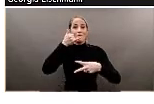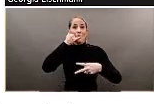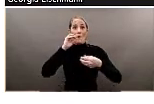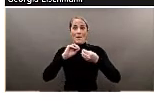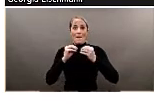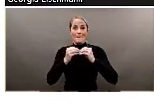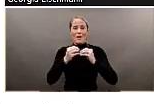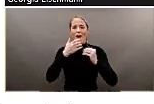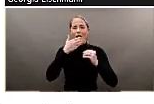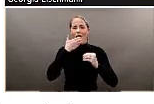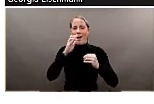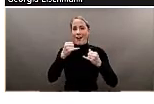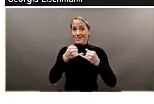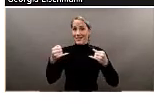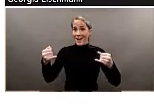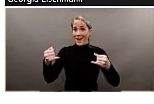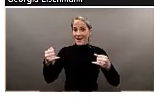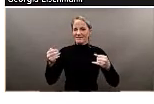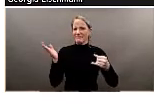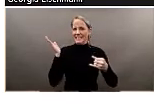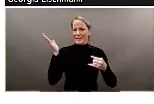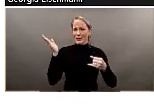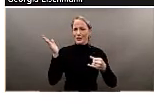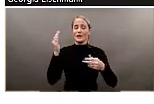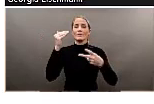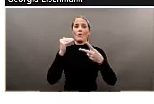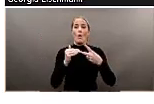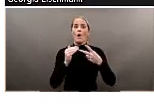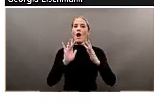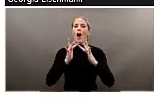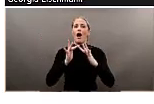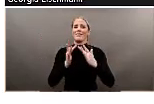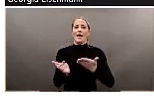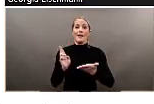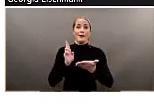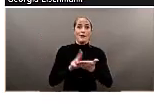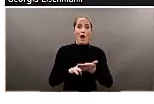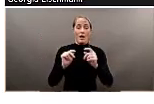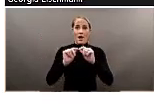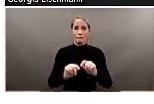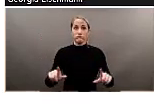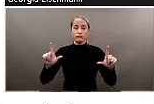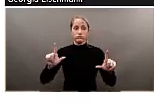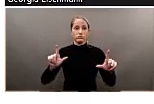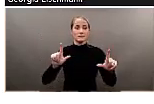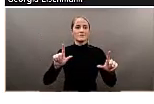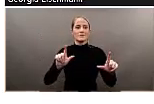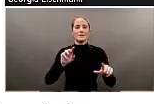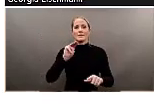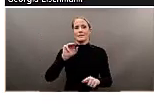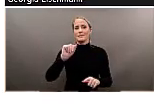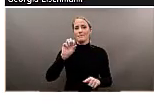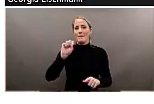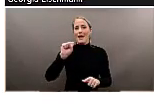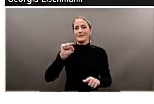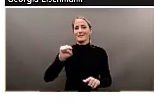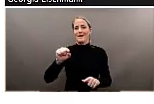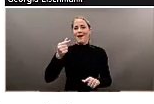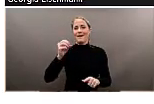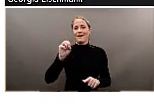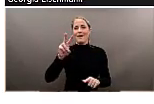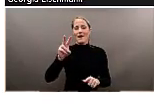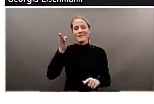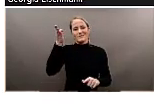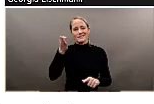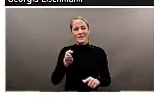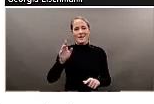could call the phone number that's listed here. It's a hotline, or you could log in online and you'll find the link to log in